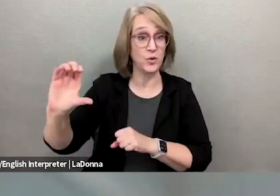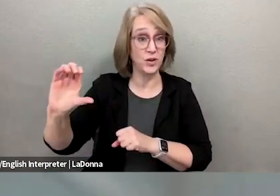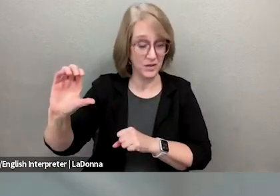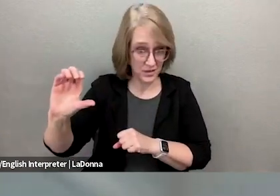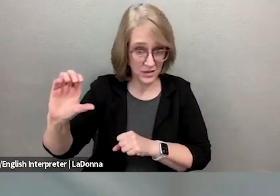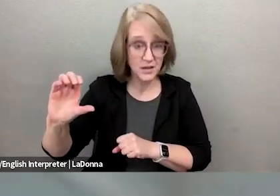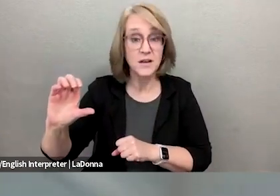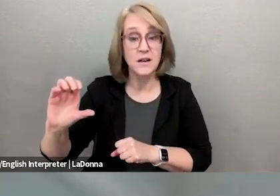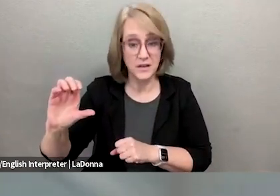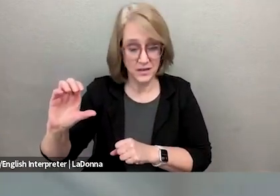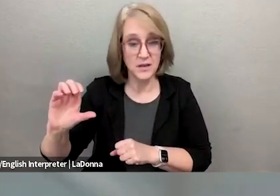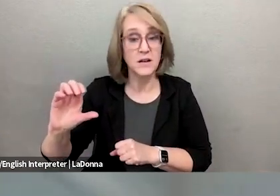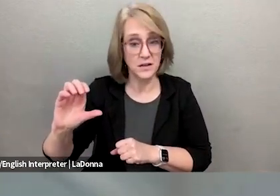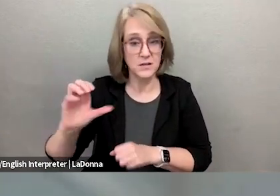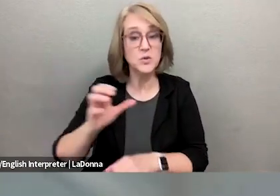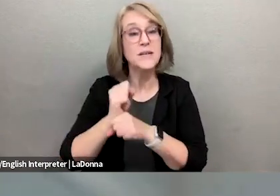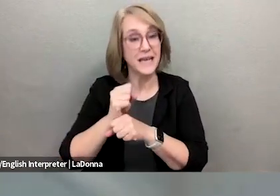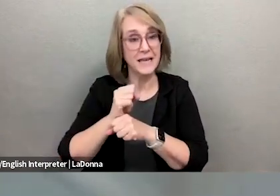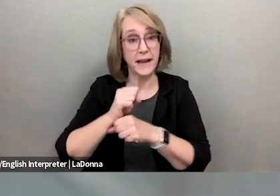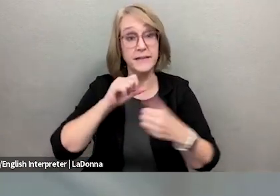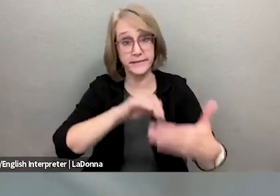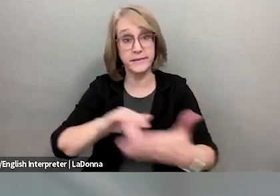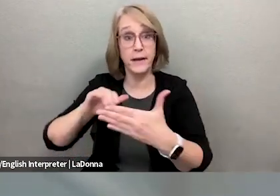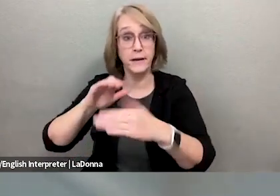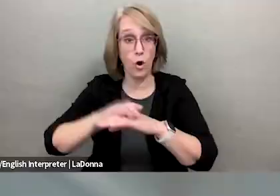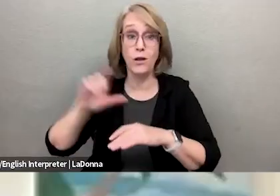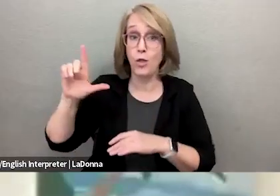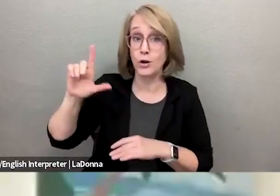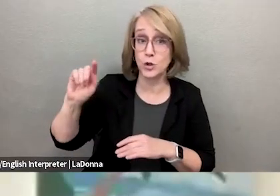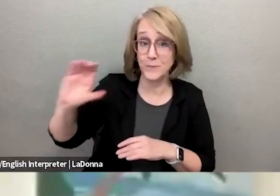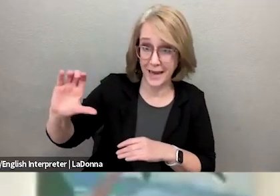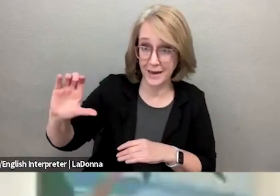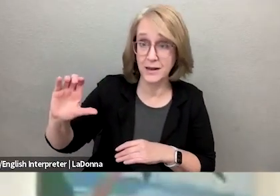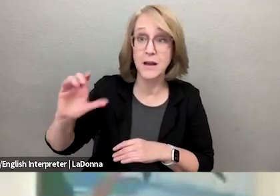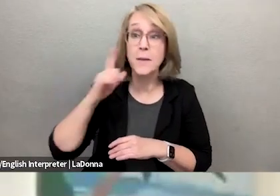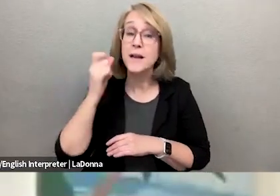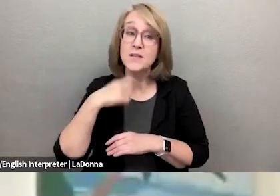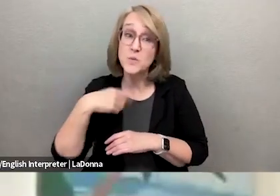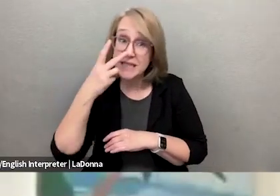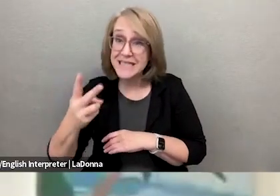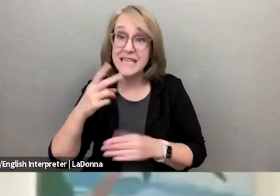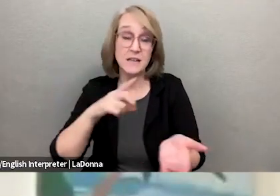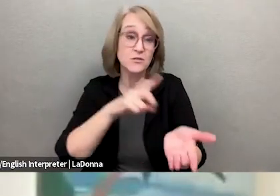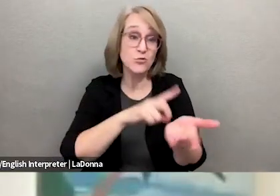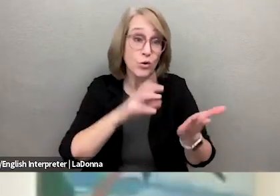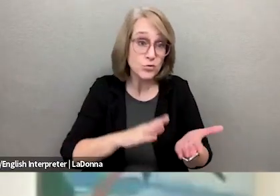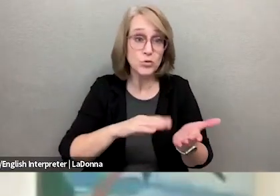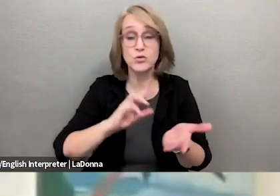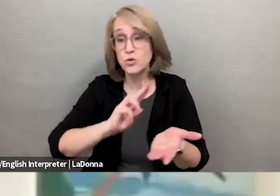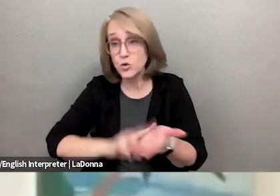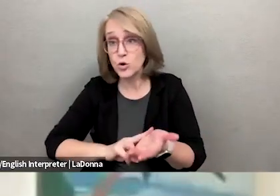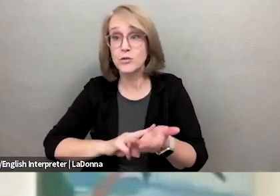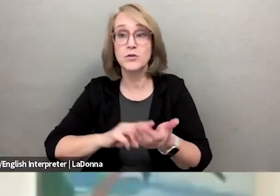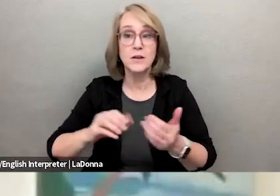commission a study on long-term care, because what we've seen is that actually providers have quite